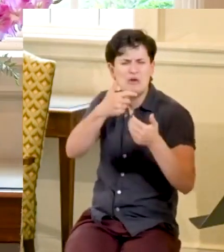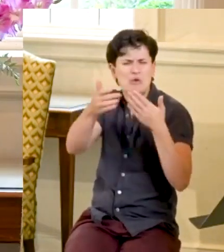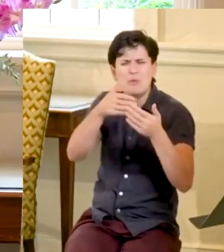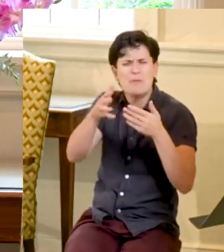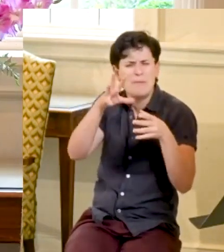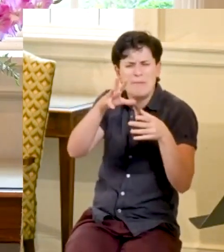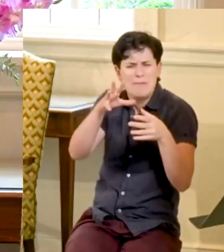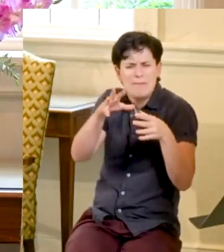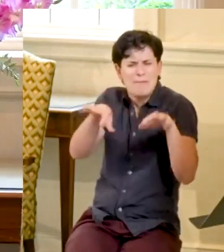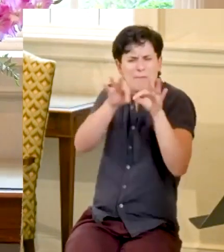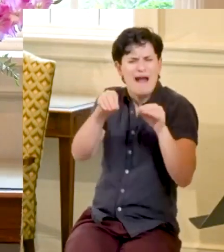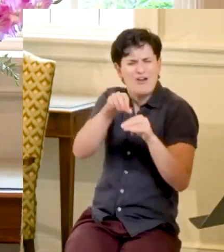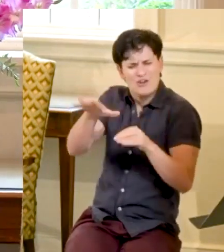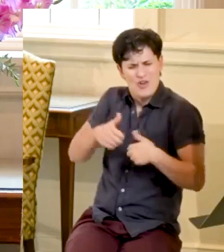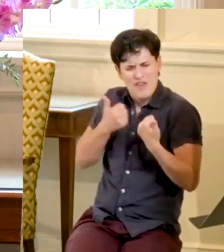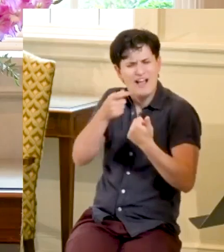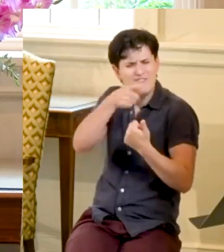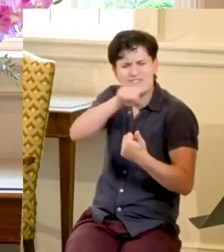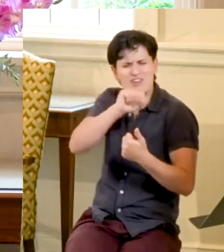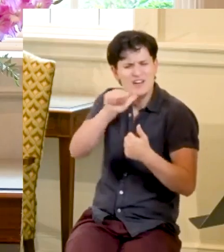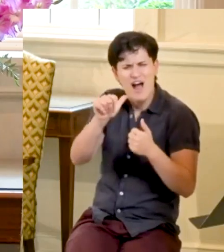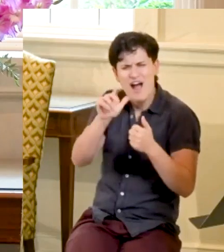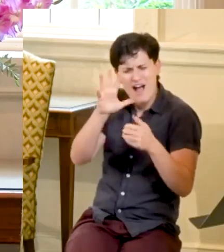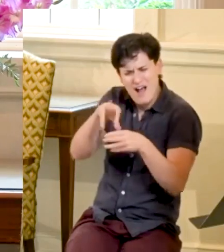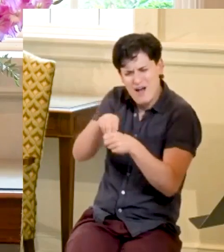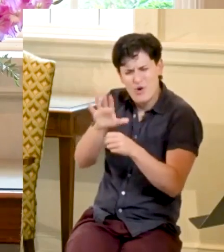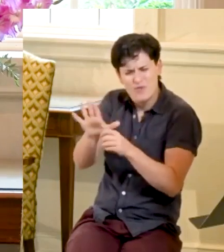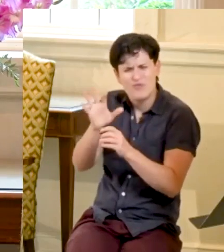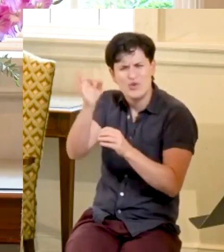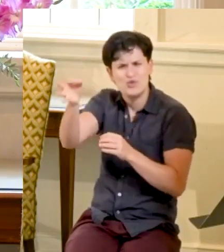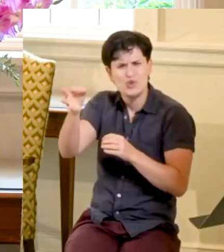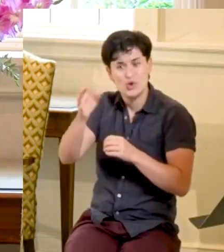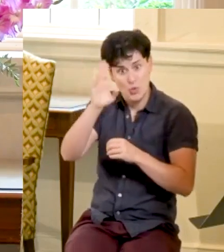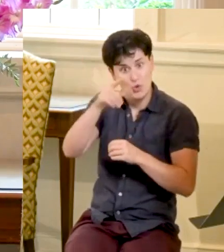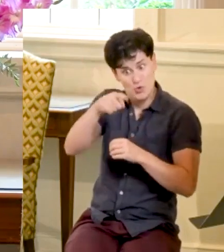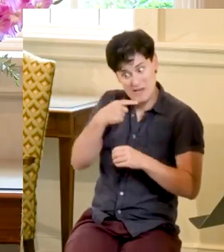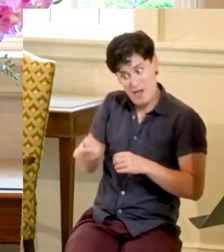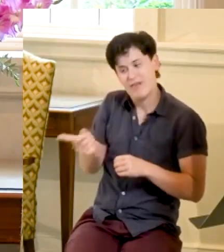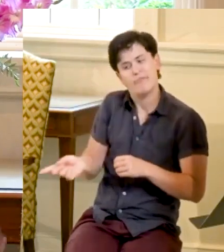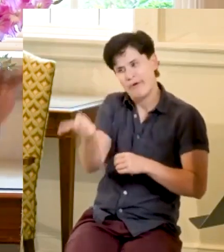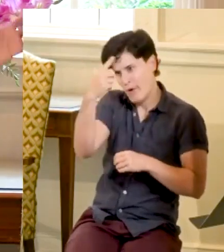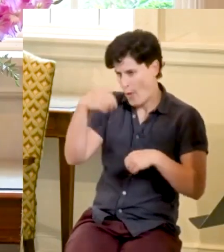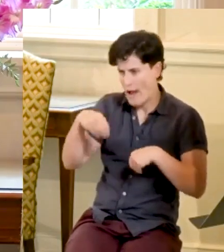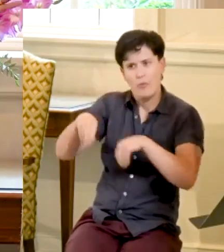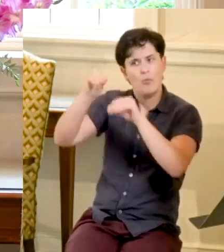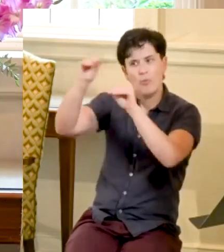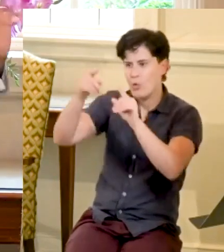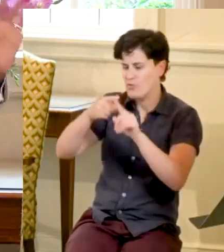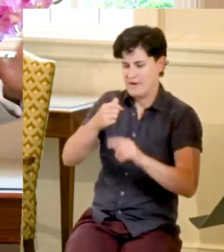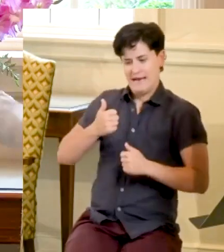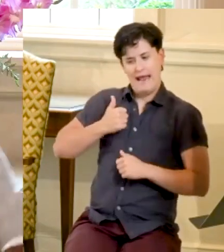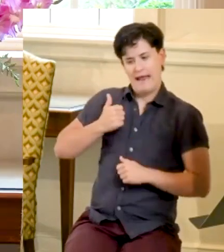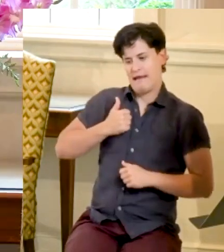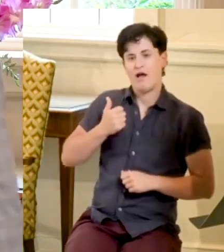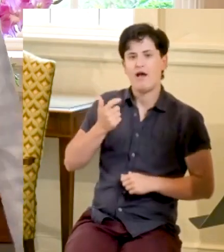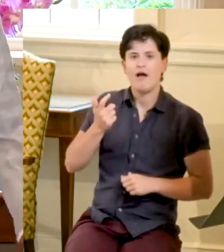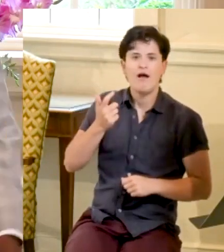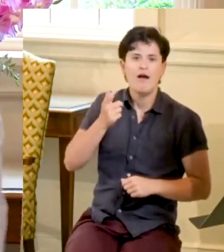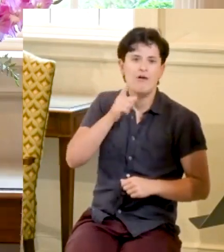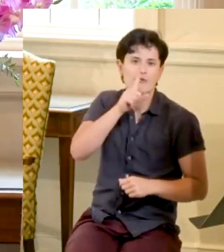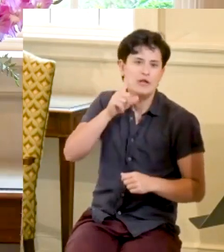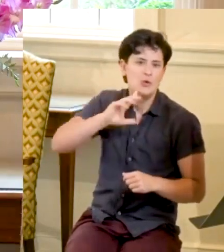future? Would you tell them to move to Canada? It's too late. They don't want us there anymore.